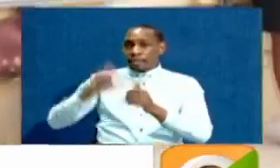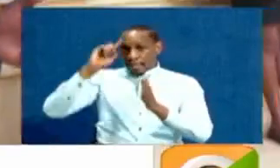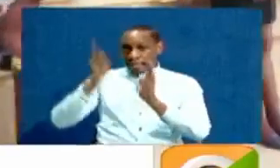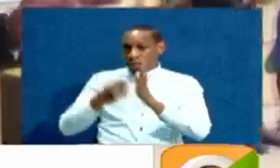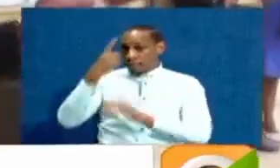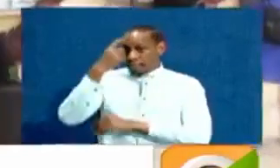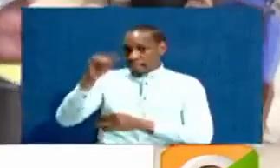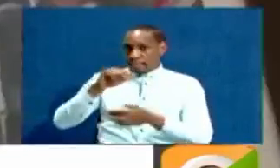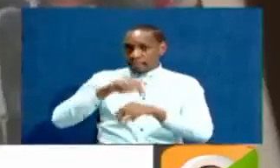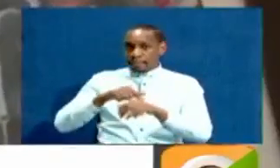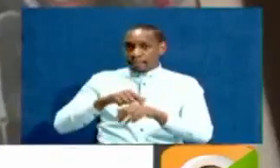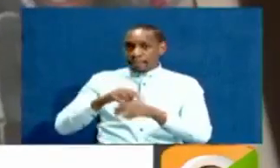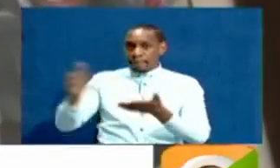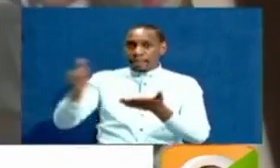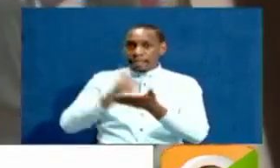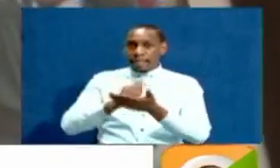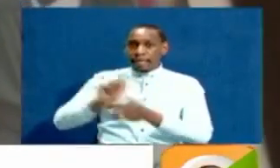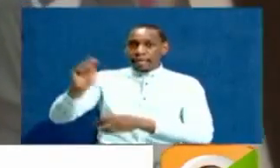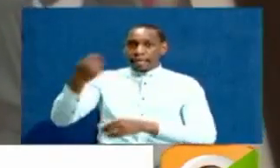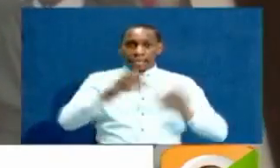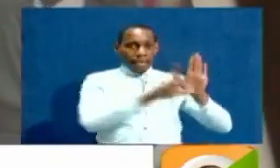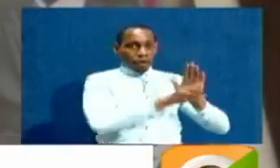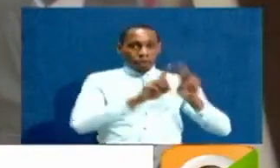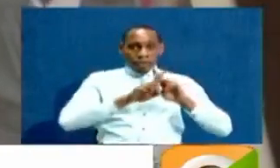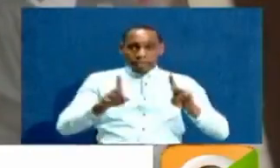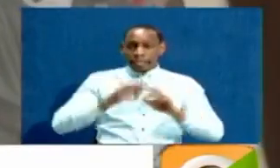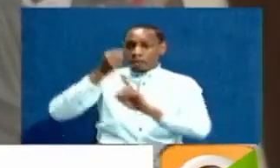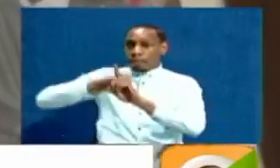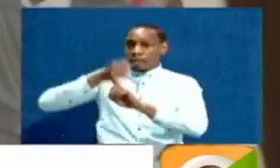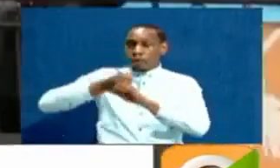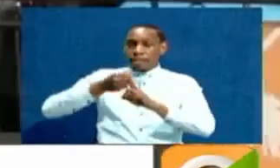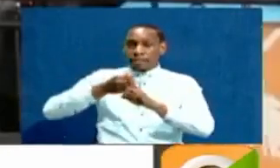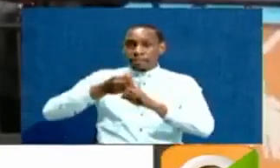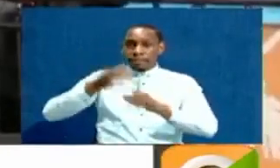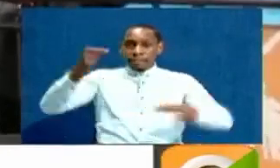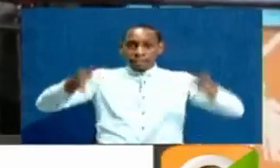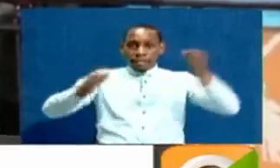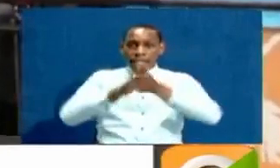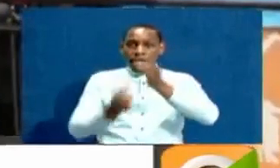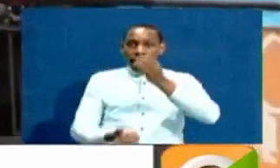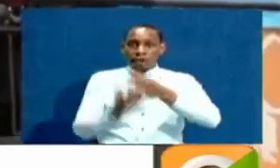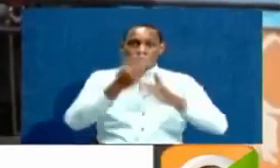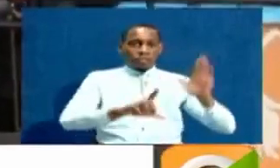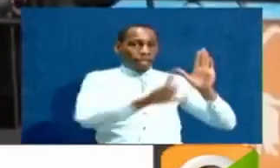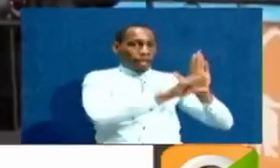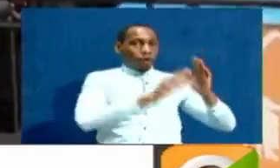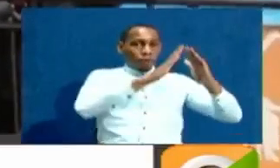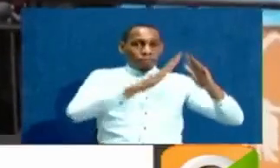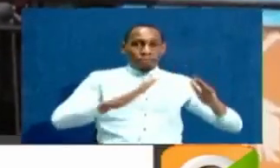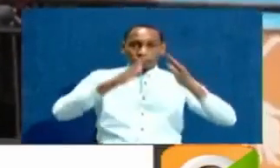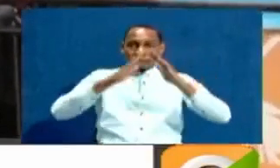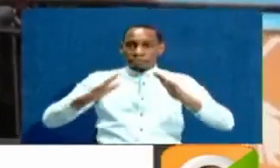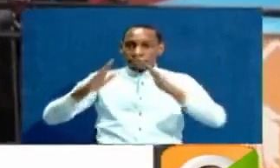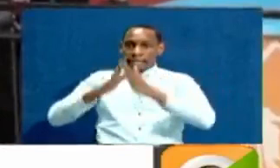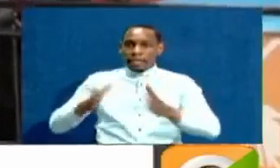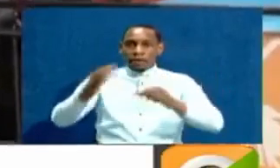dream as he was admitted to the Kenyan bar and began fighting for justice. He launched Sharia Mtaani, an